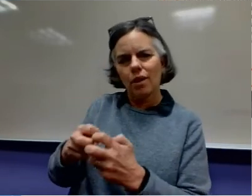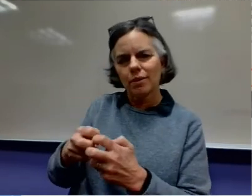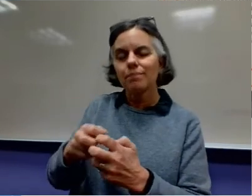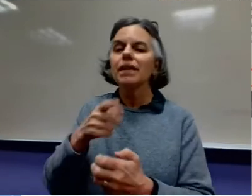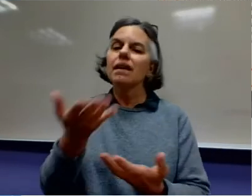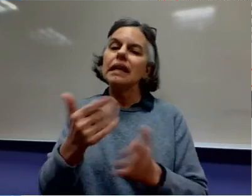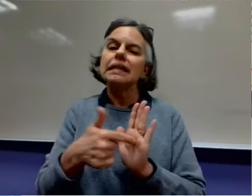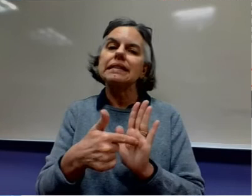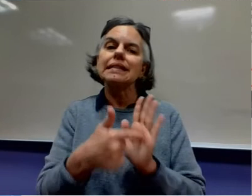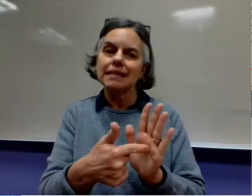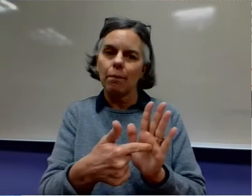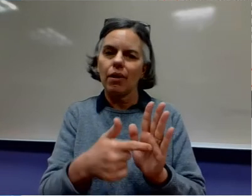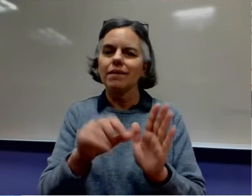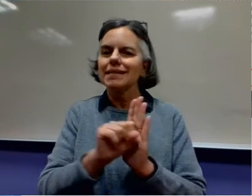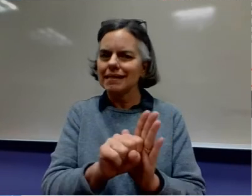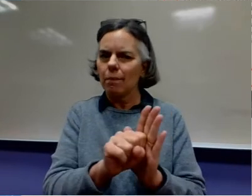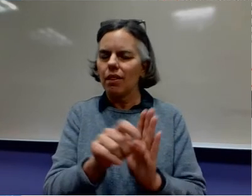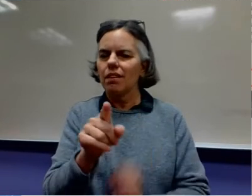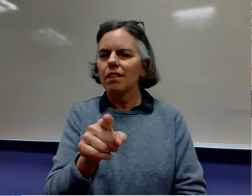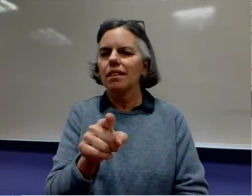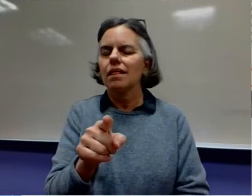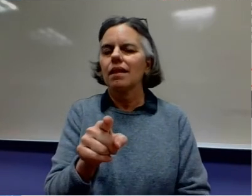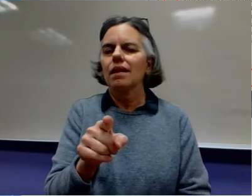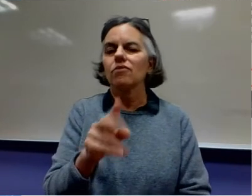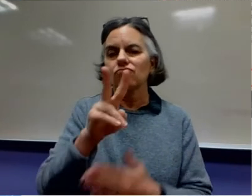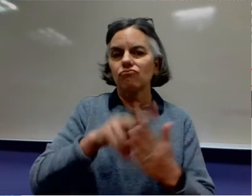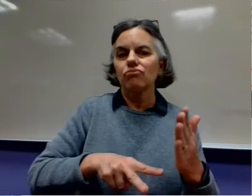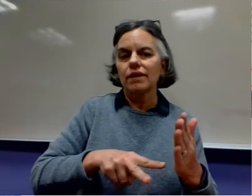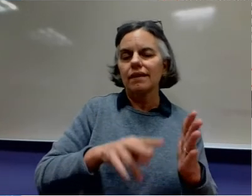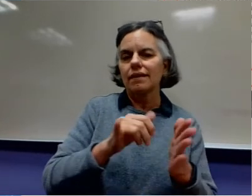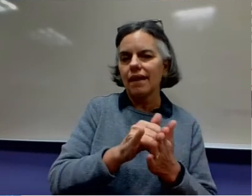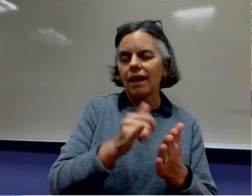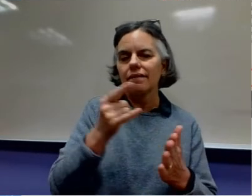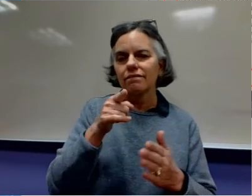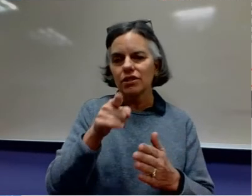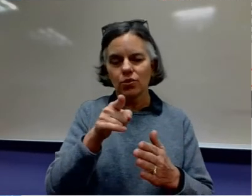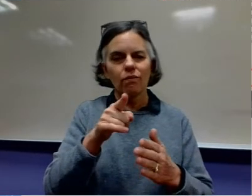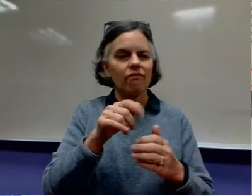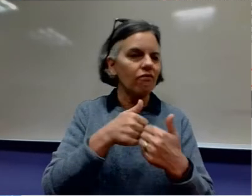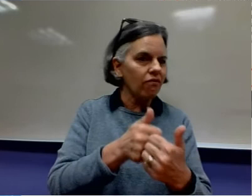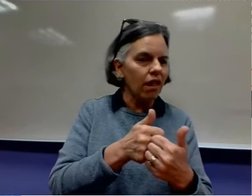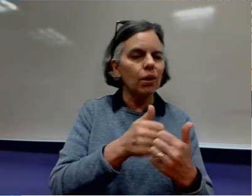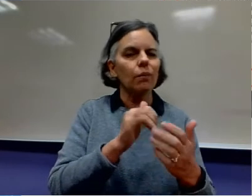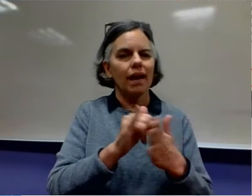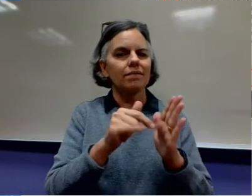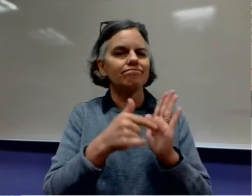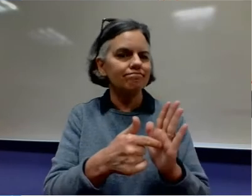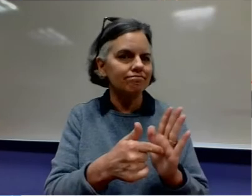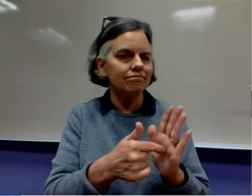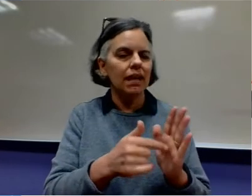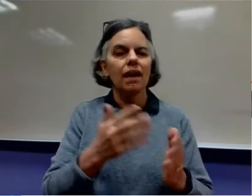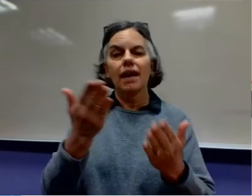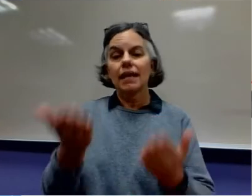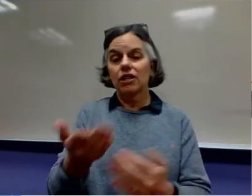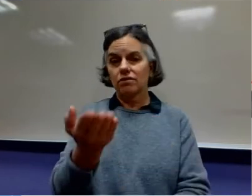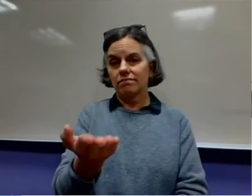through this example. It says sample, right? Sample, so this is a one for you to follow, an example for you to follow. And